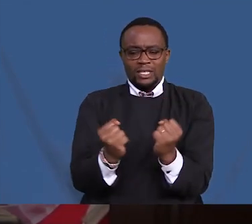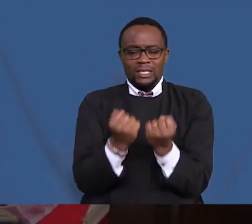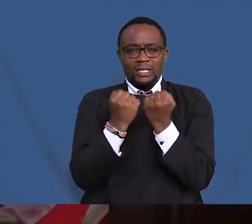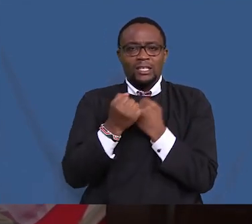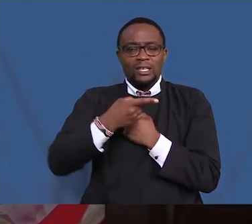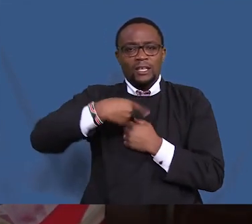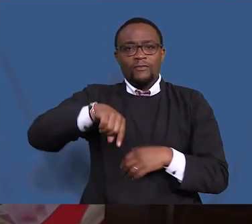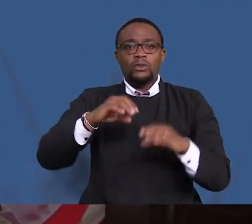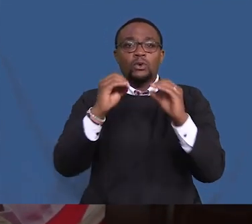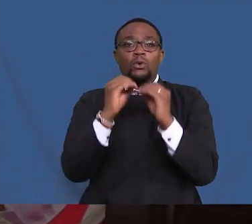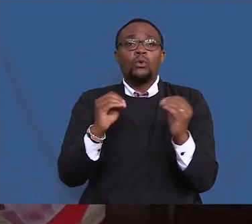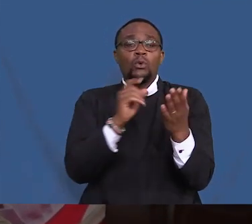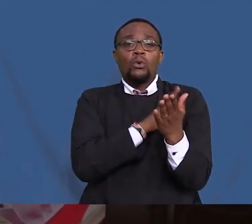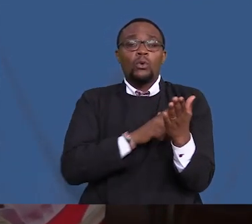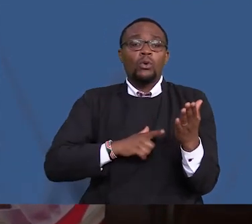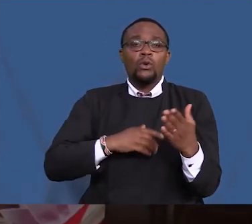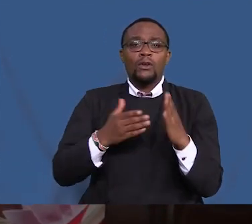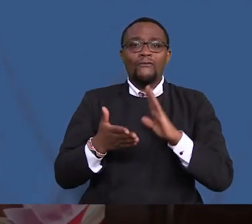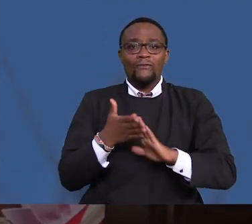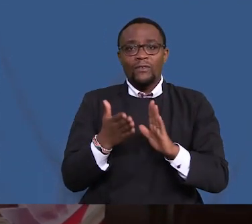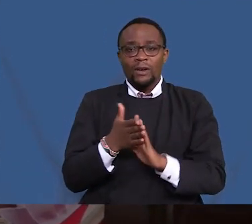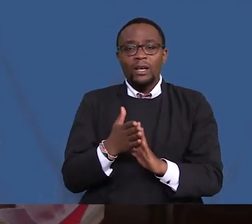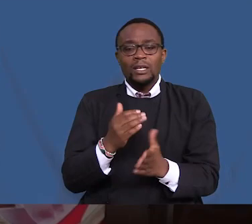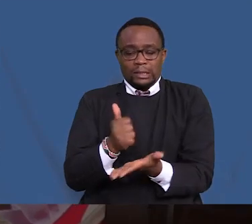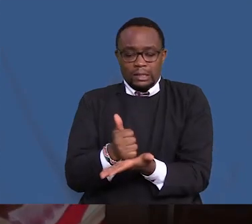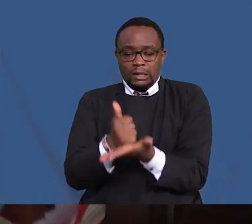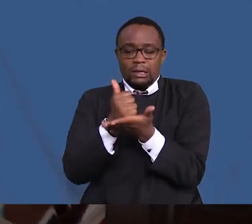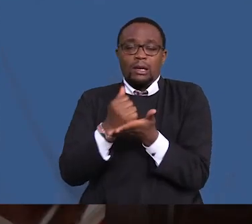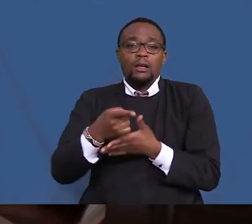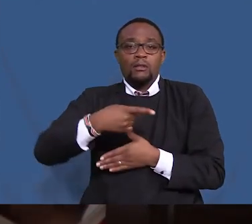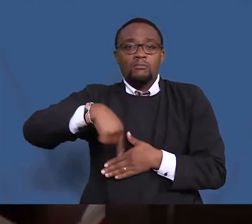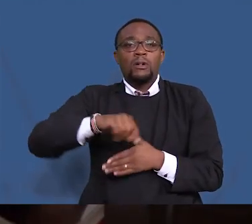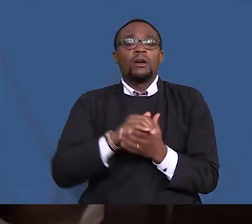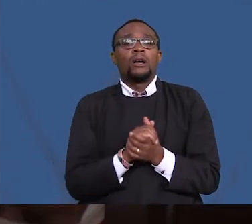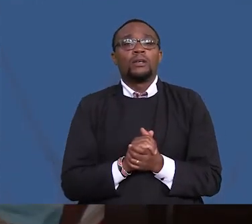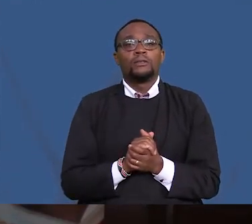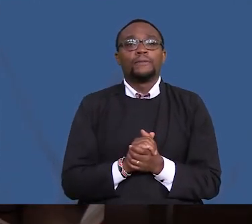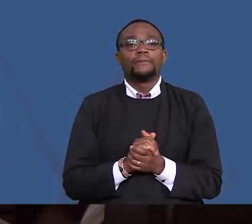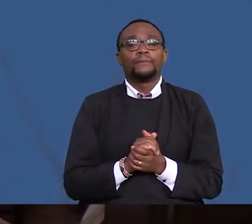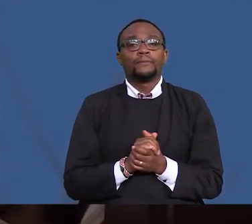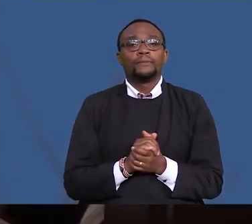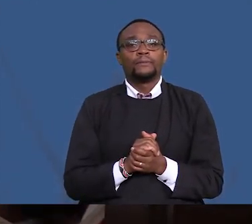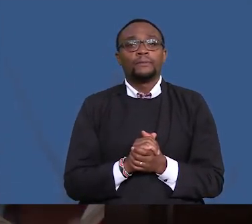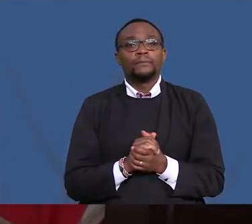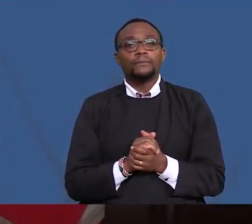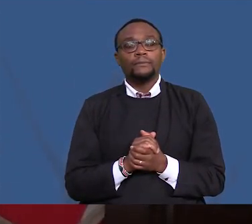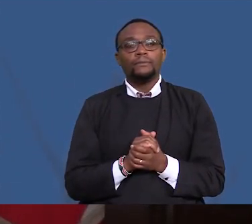O Lord, make haste to help us.